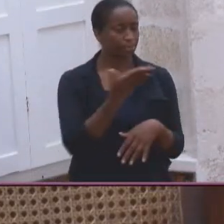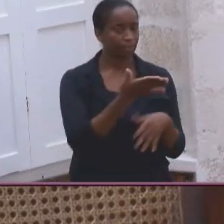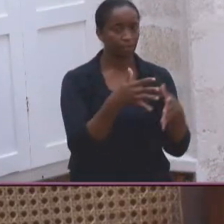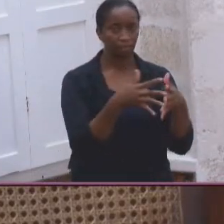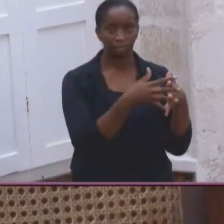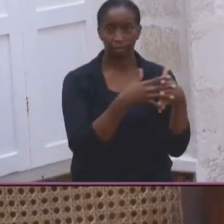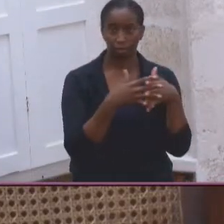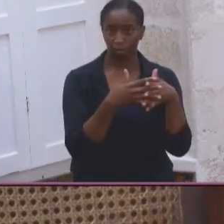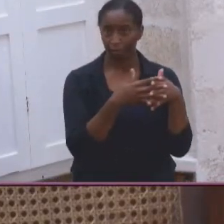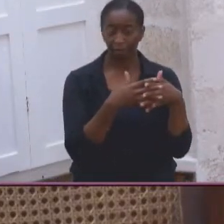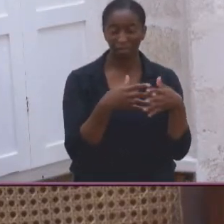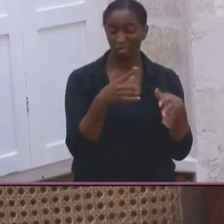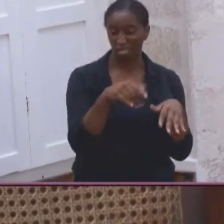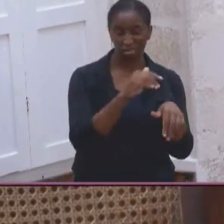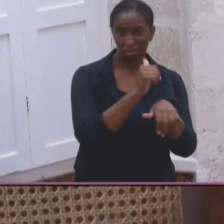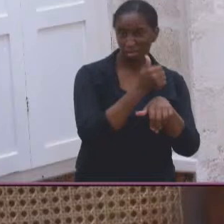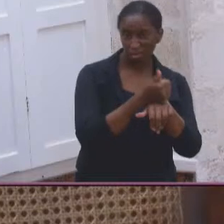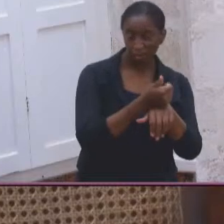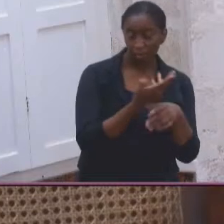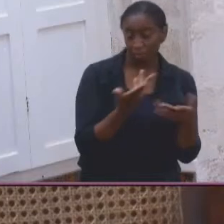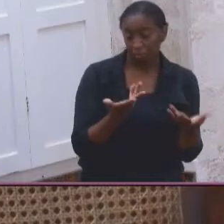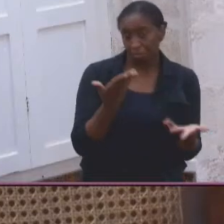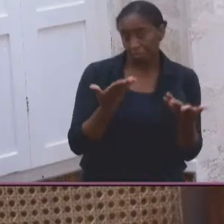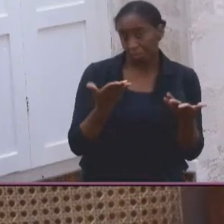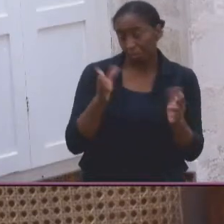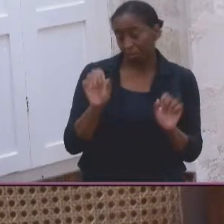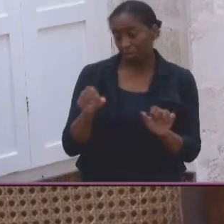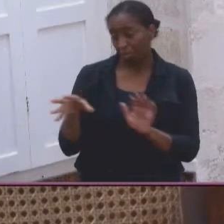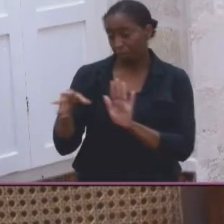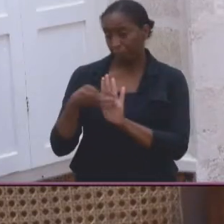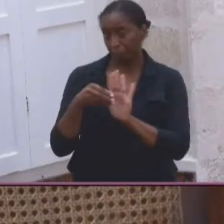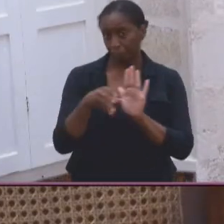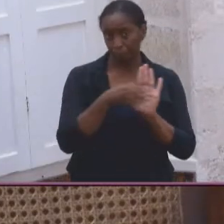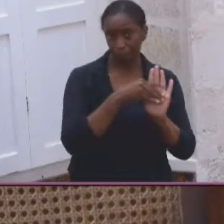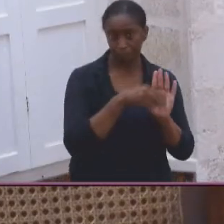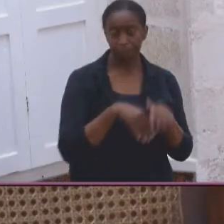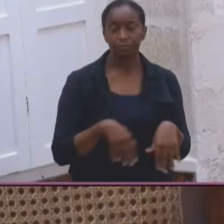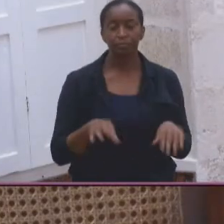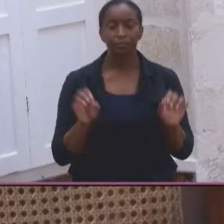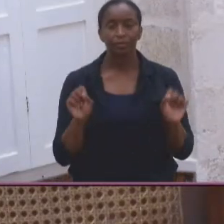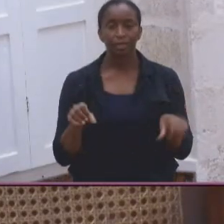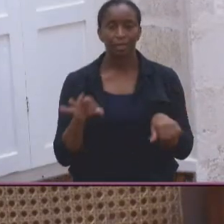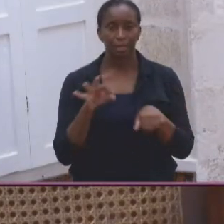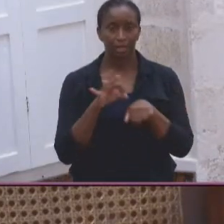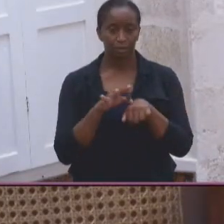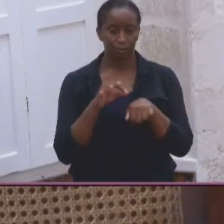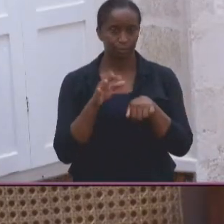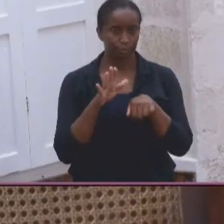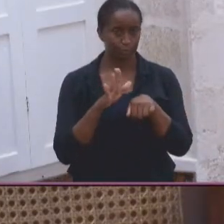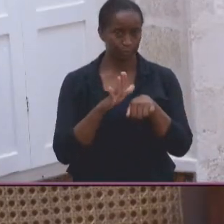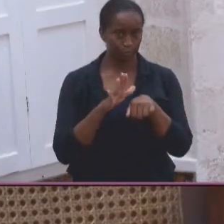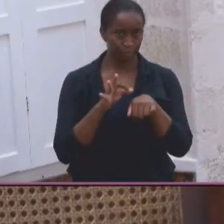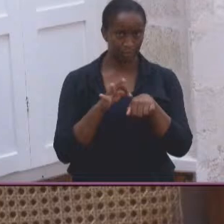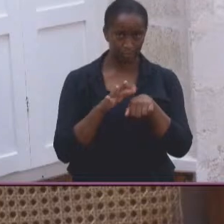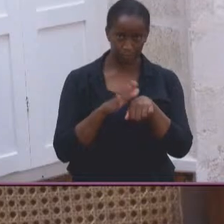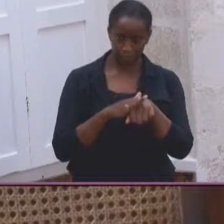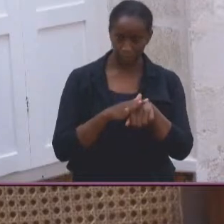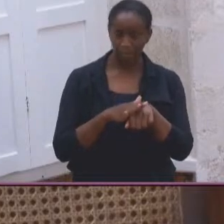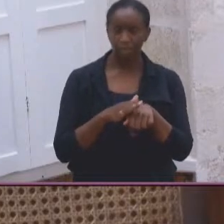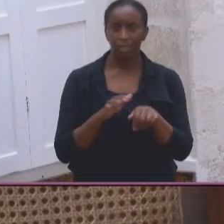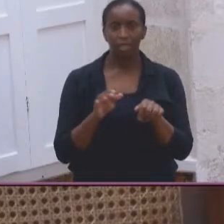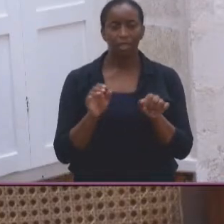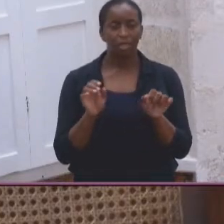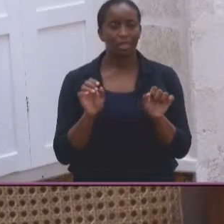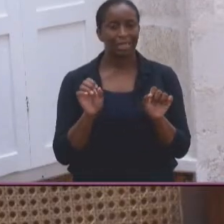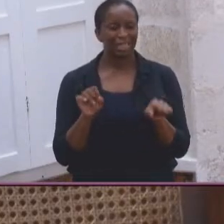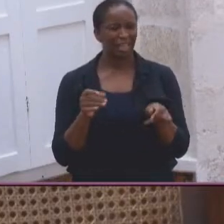can control the Aedes aegypti mosquito without fogging and killing everything else indiscriminately,